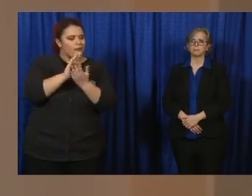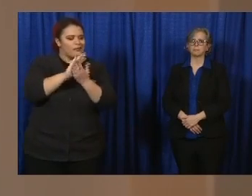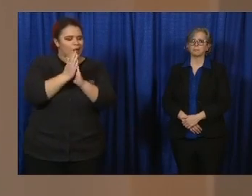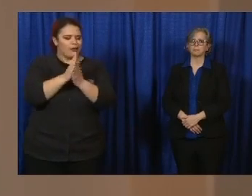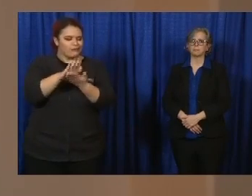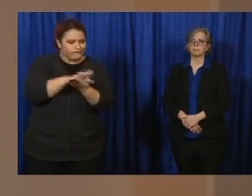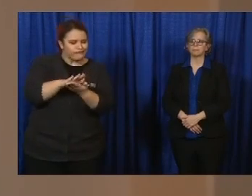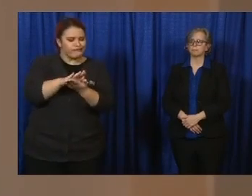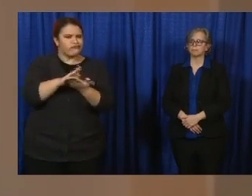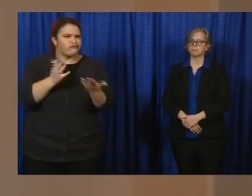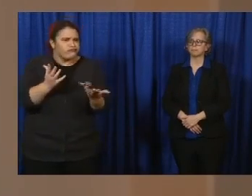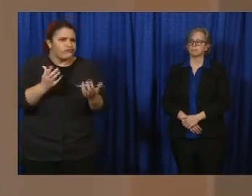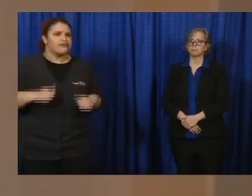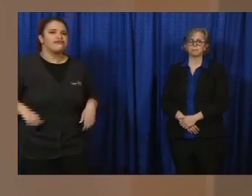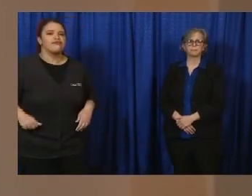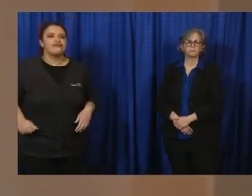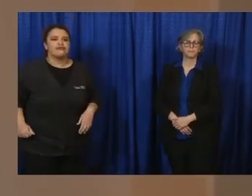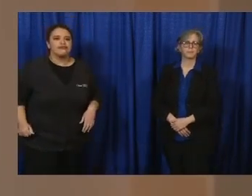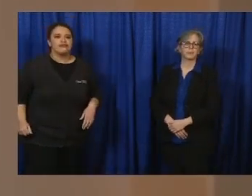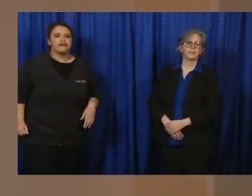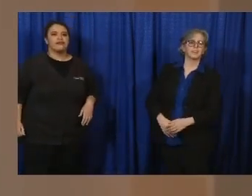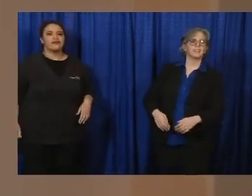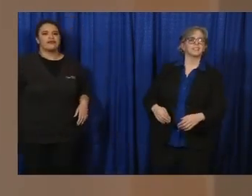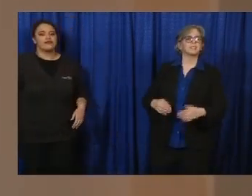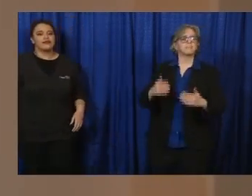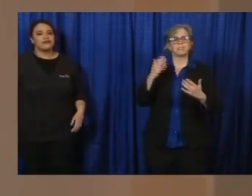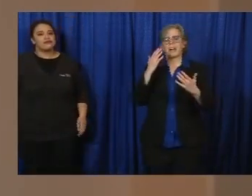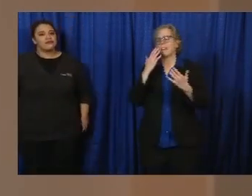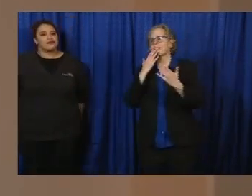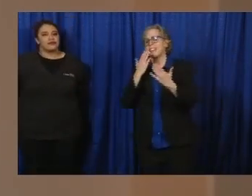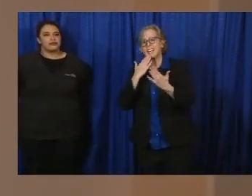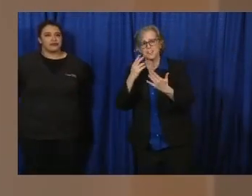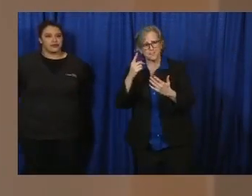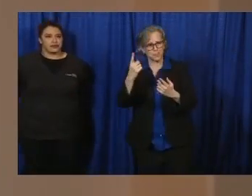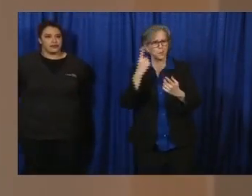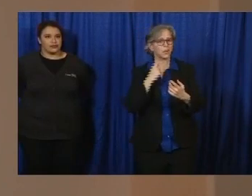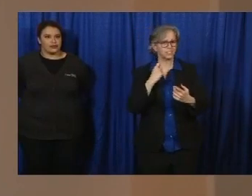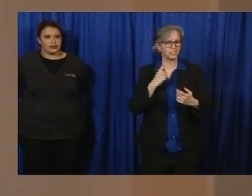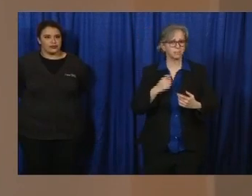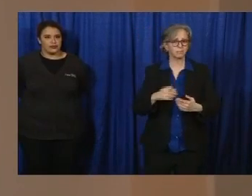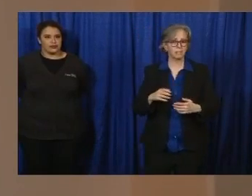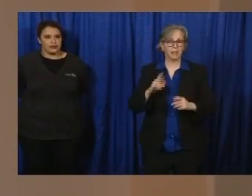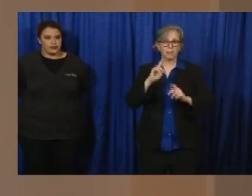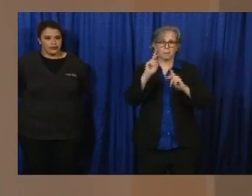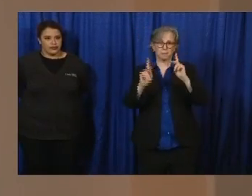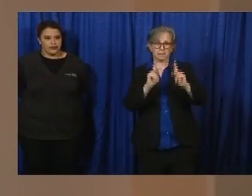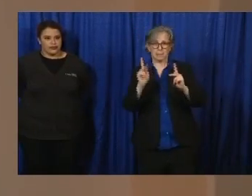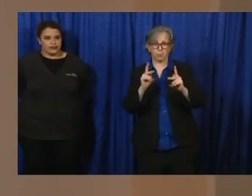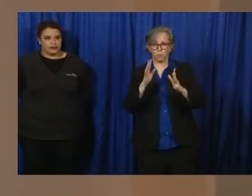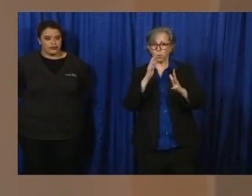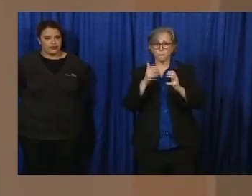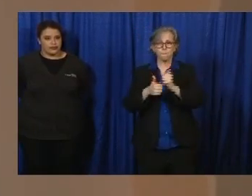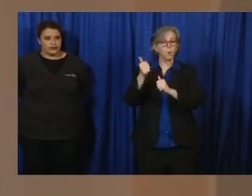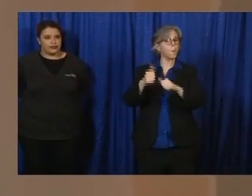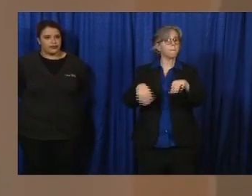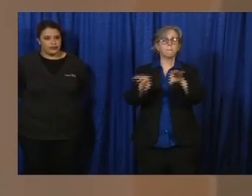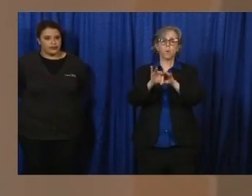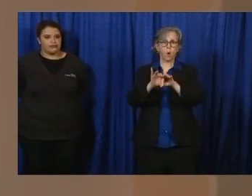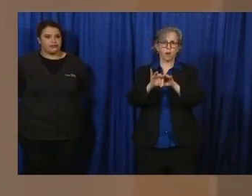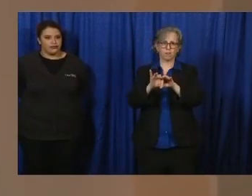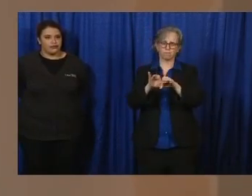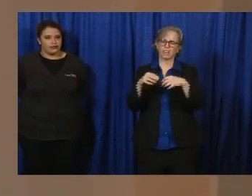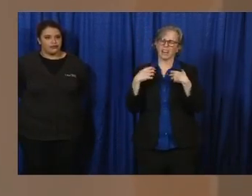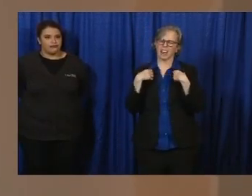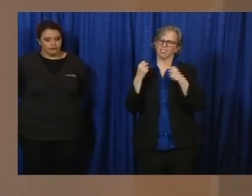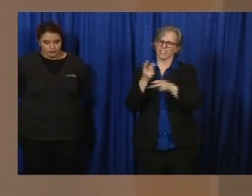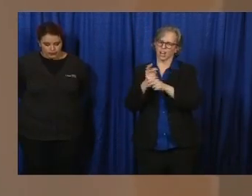Well, I appreciate the question. The people that it matters most to are the people who work in our healthcare institutions, our hospitals, because